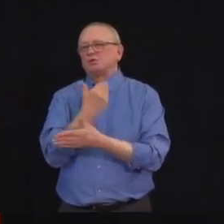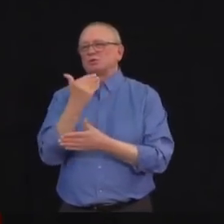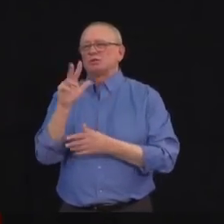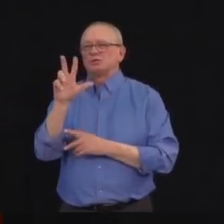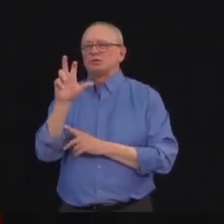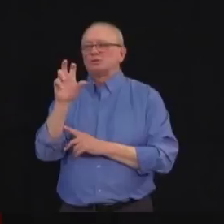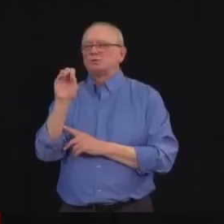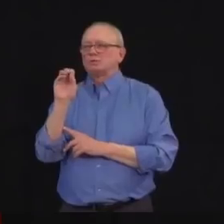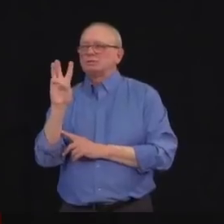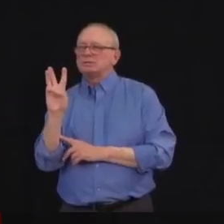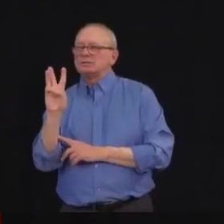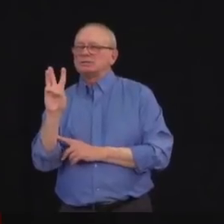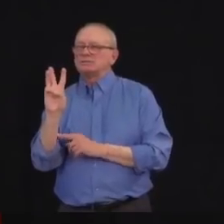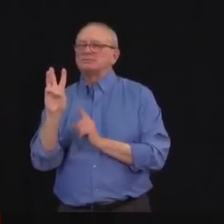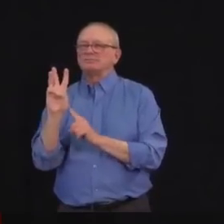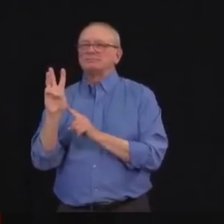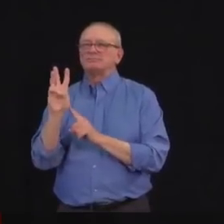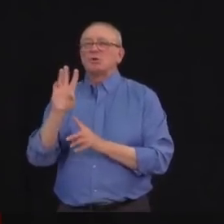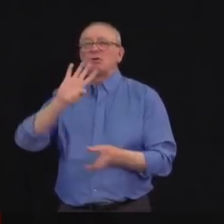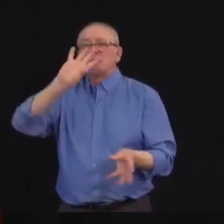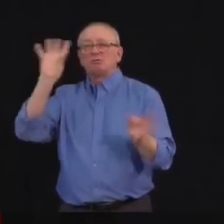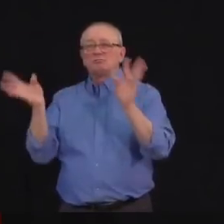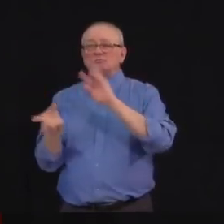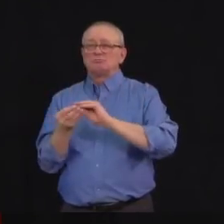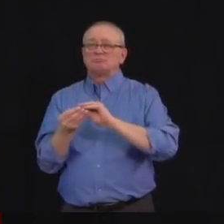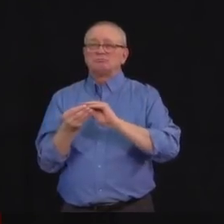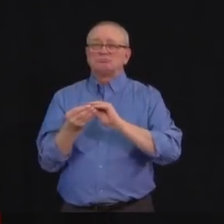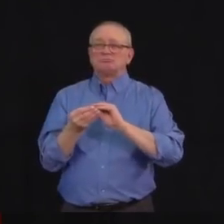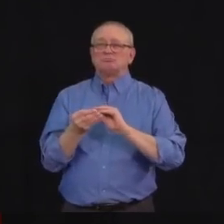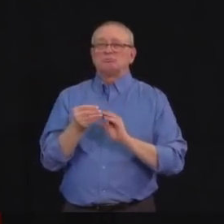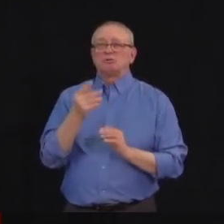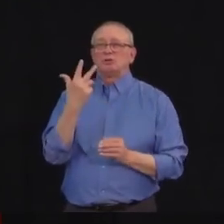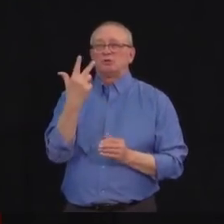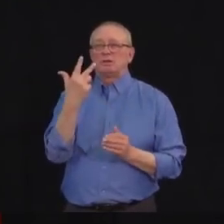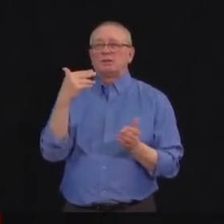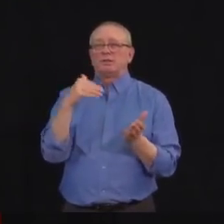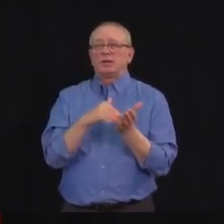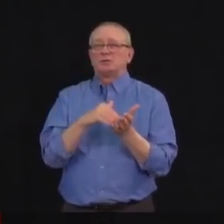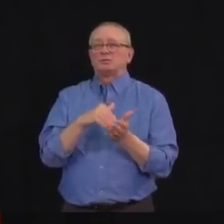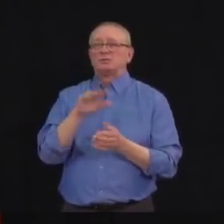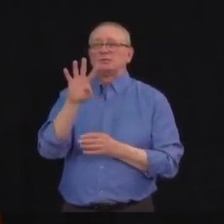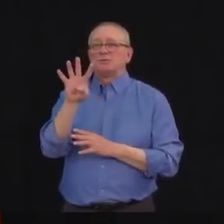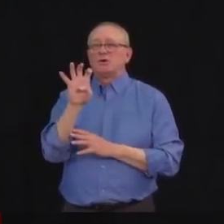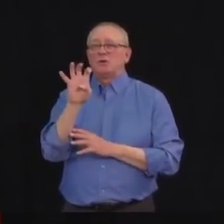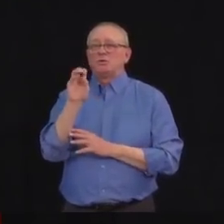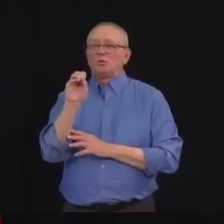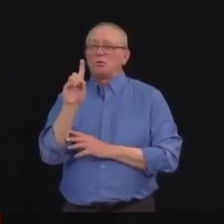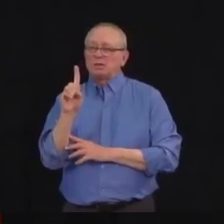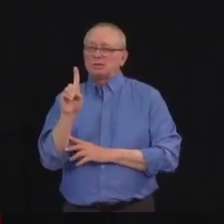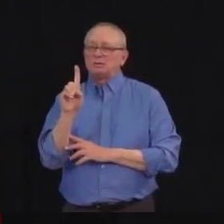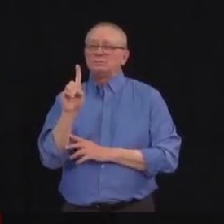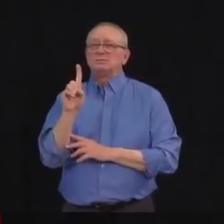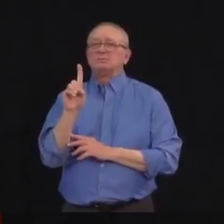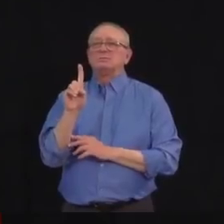hours, bringing the total number of cases in Alberta to 3,401. Of